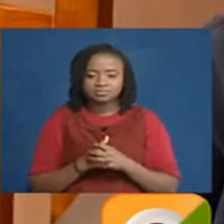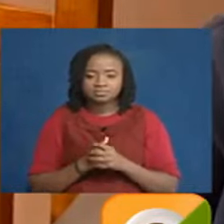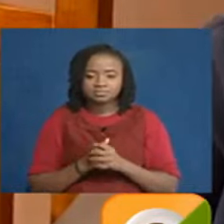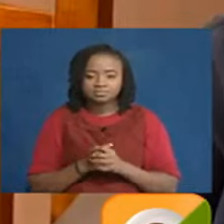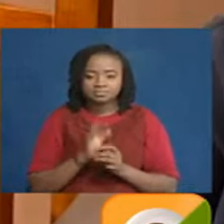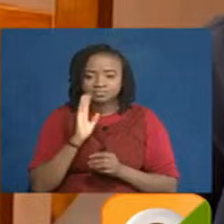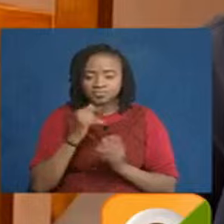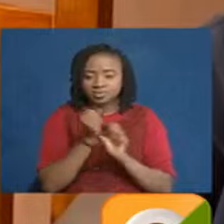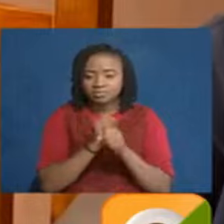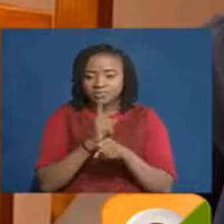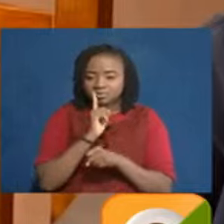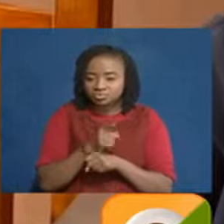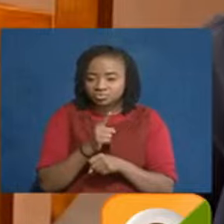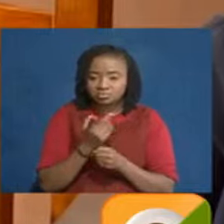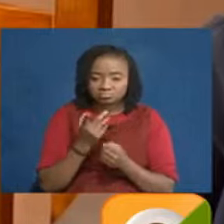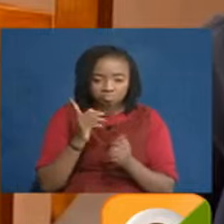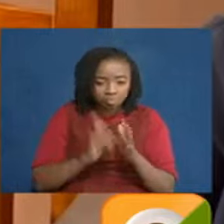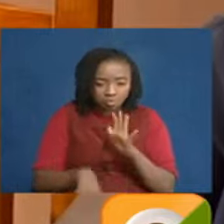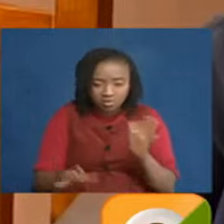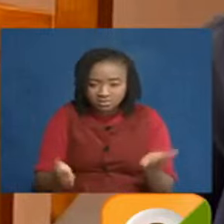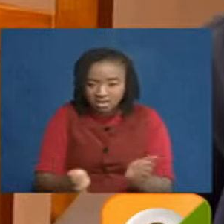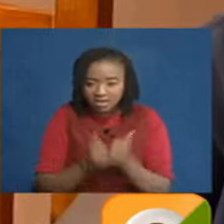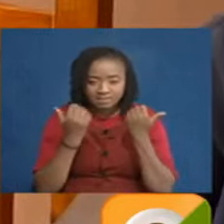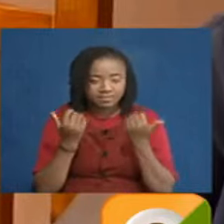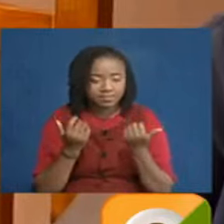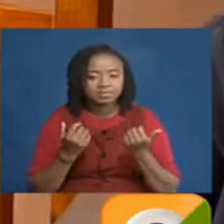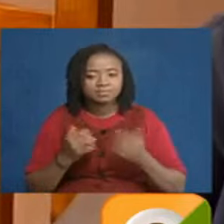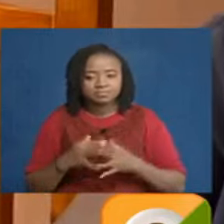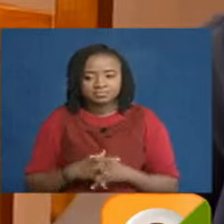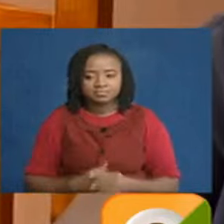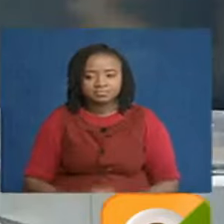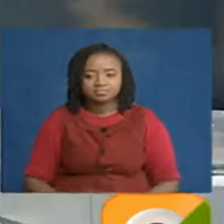to find out what might have happened.